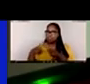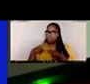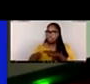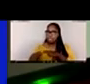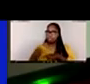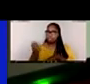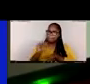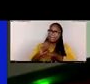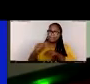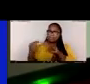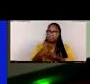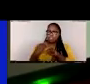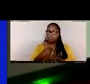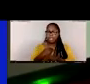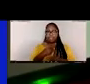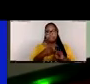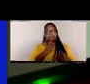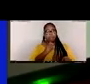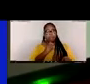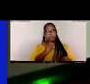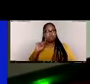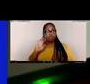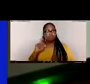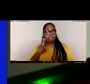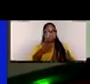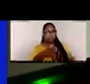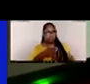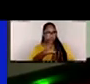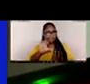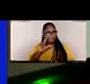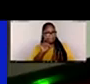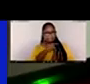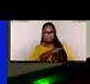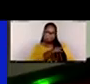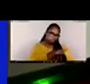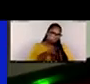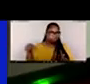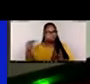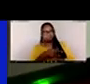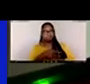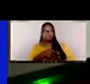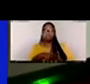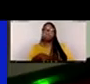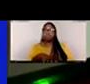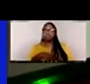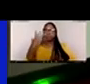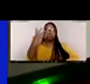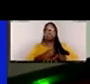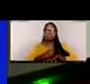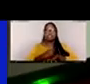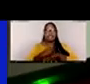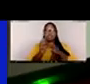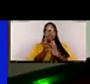off of the truck route at Cape. And once they shut down the commuter traffic of the Park Drive